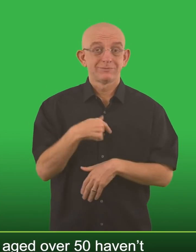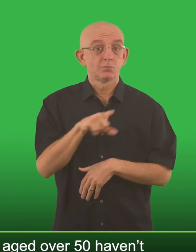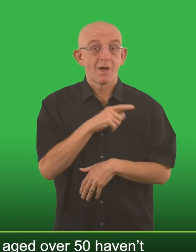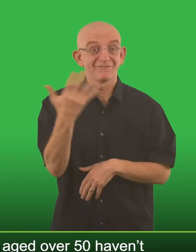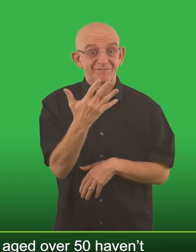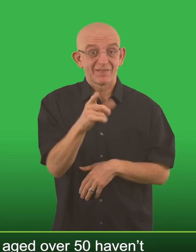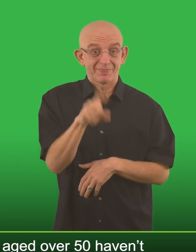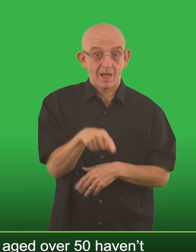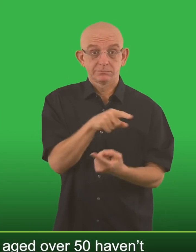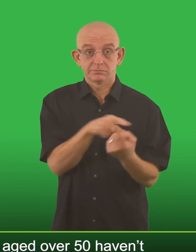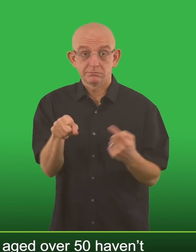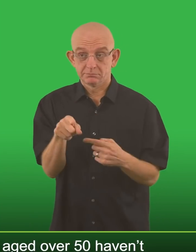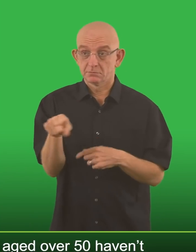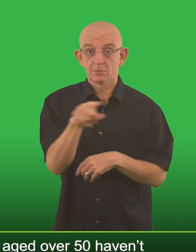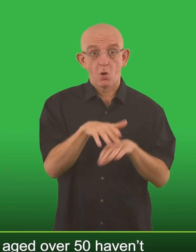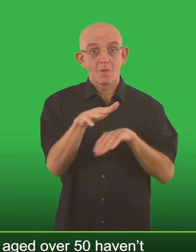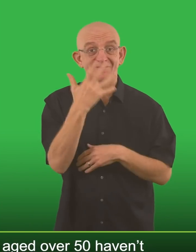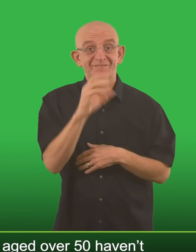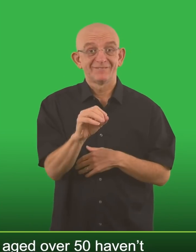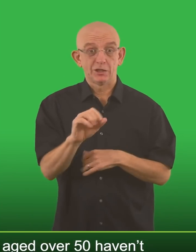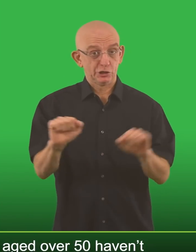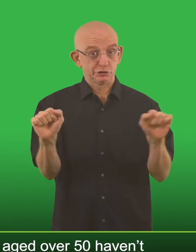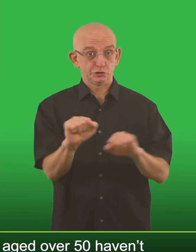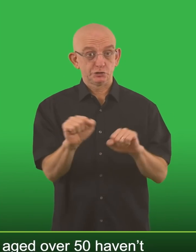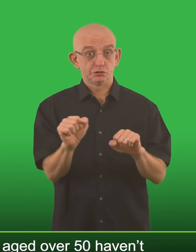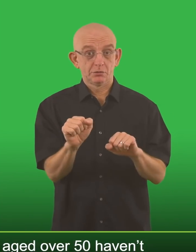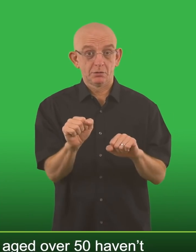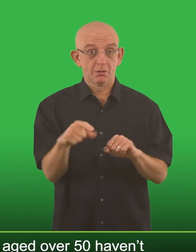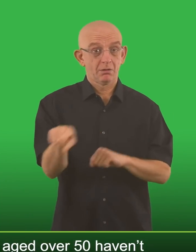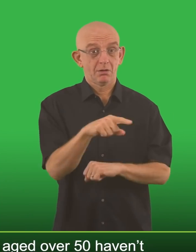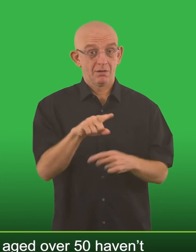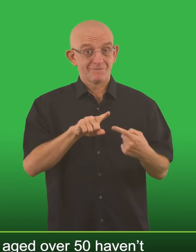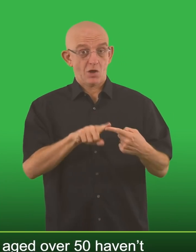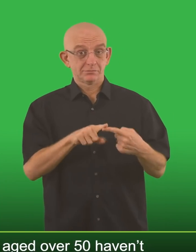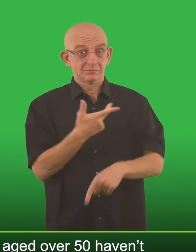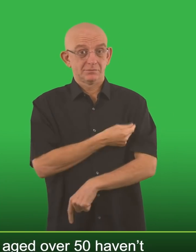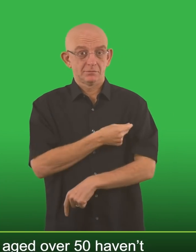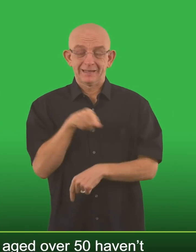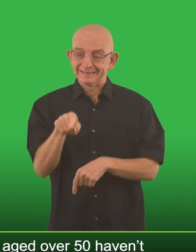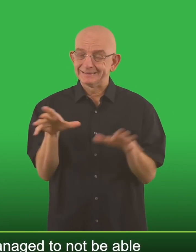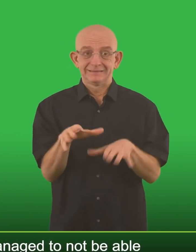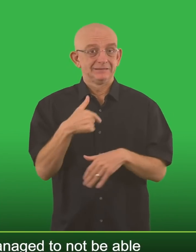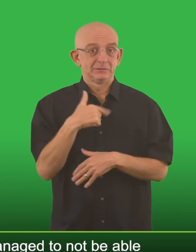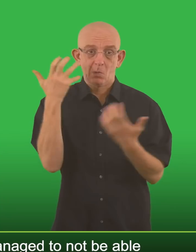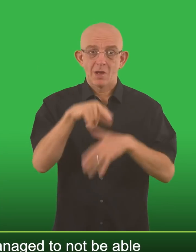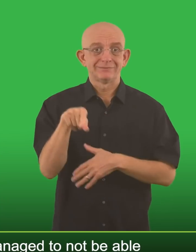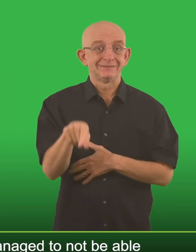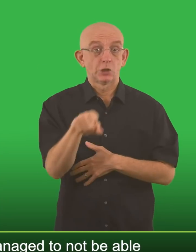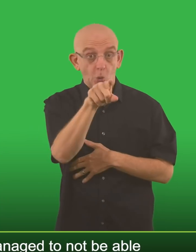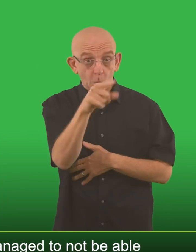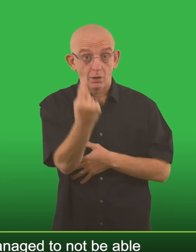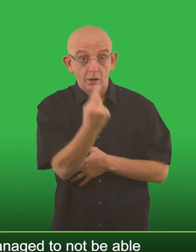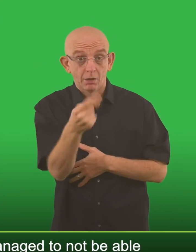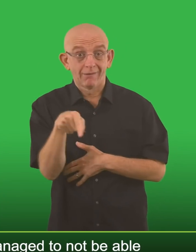And more worryingly, about 15,000 people aged over 50 haven't yet had dose 1. That's a group I'm particularly worried about. And if you are in